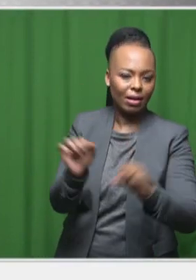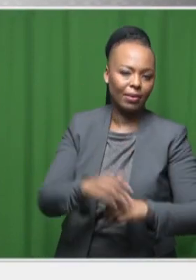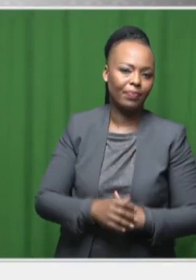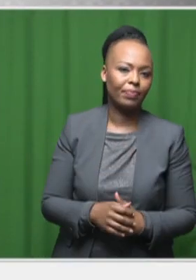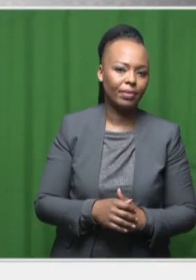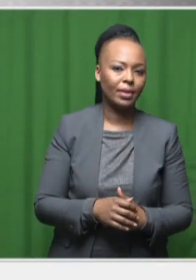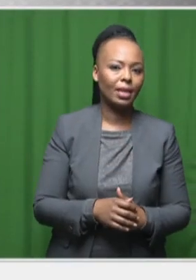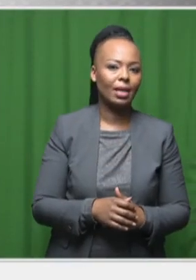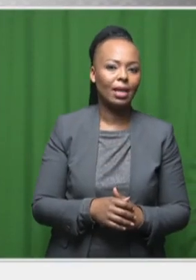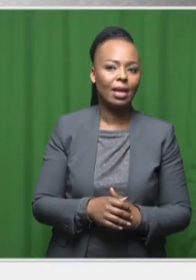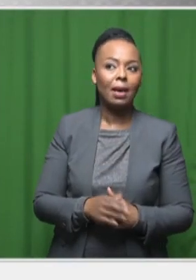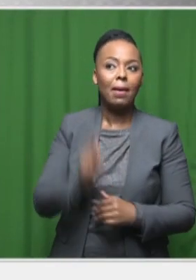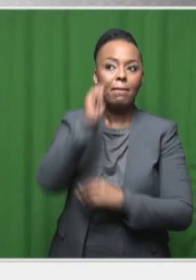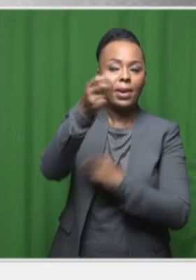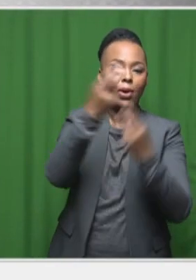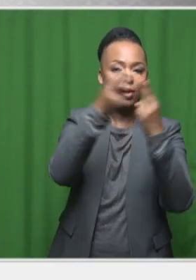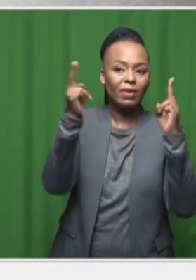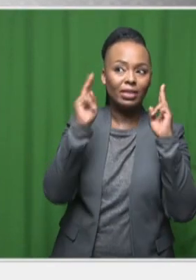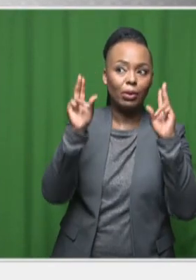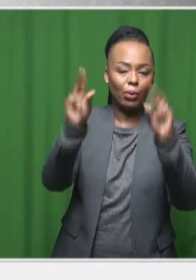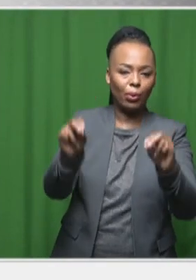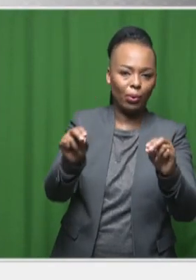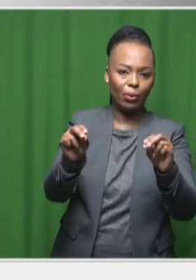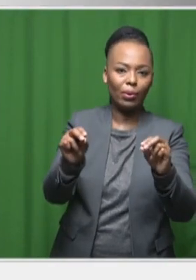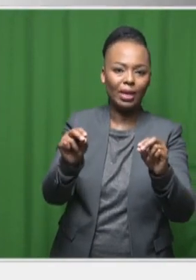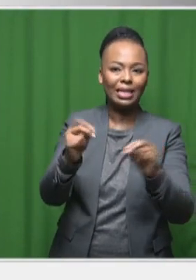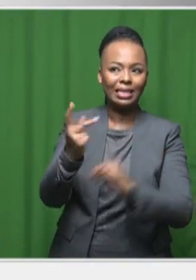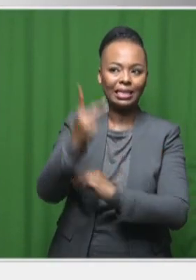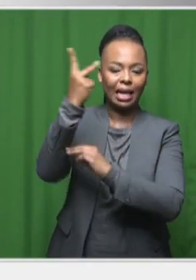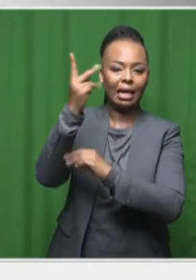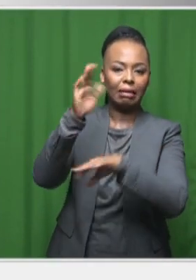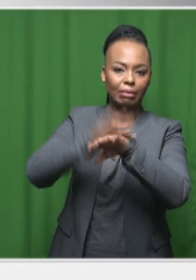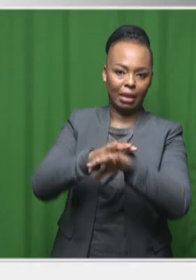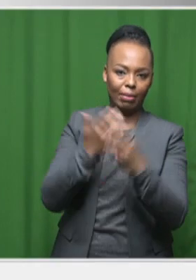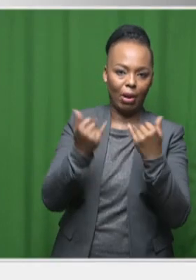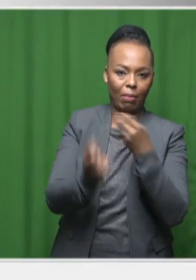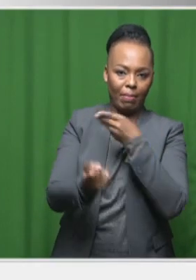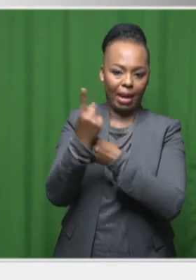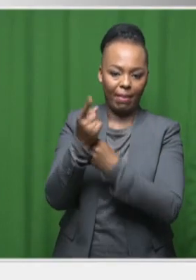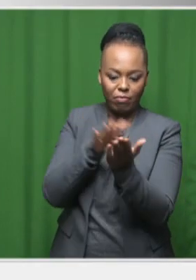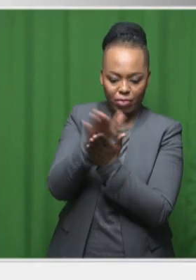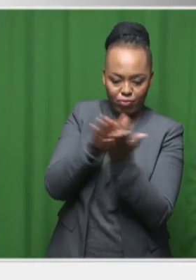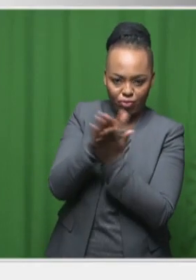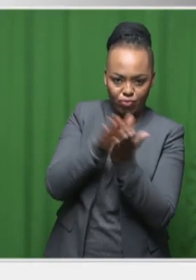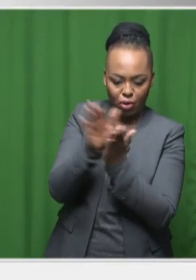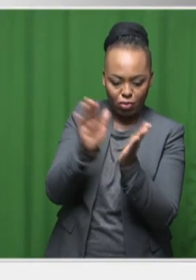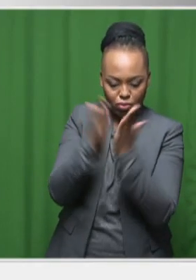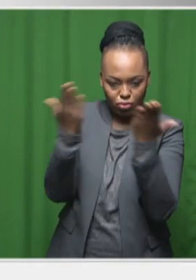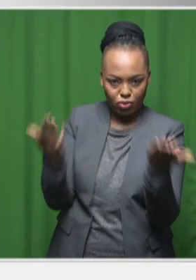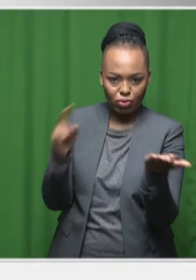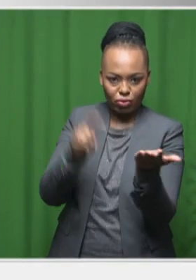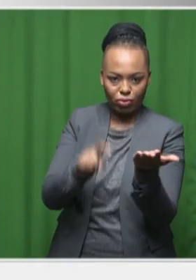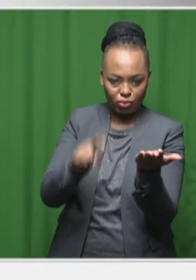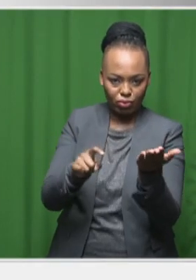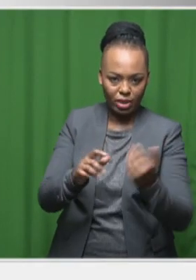Must Fall and its aftermath currently in a second print run, while the e-book version has been